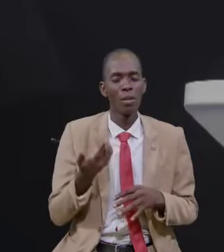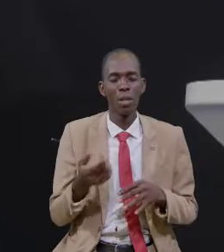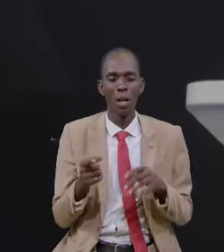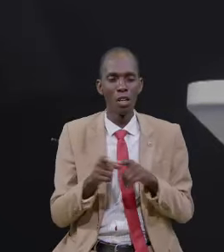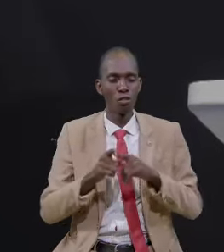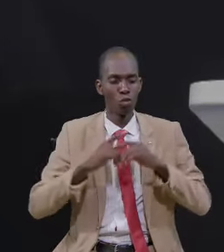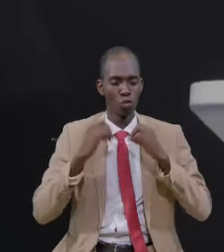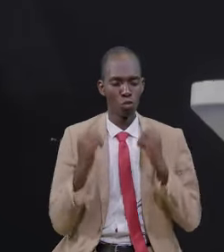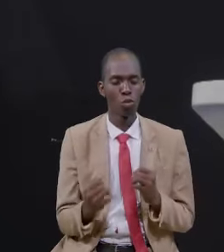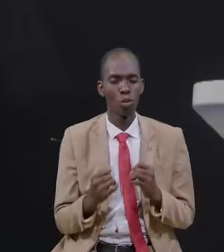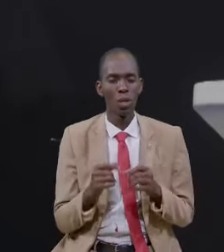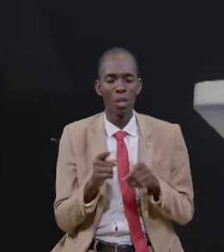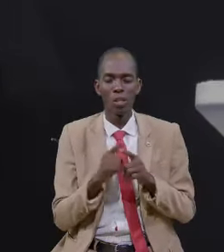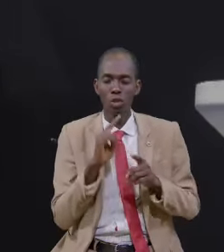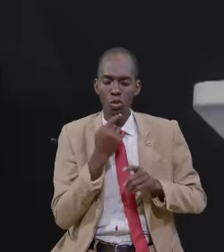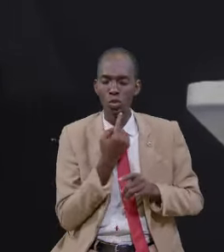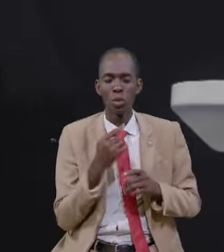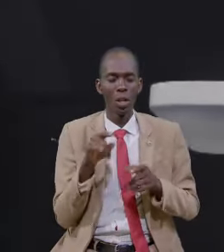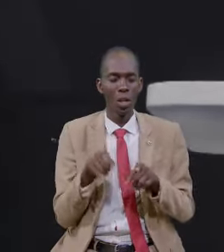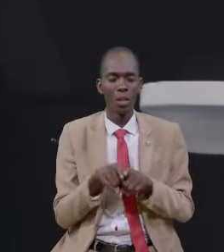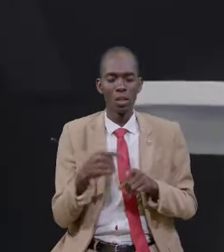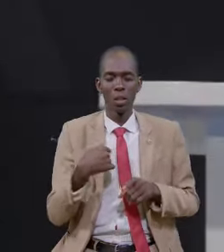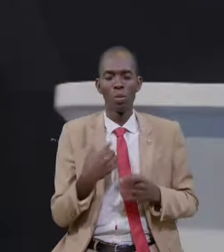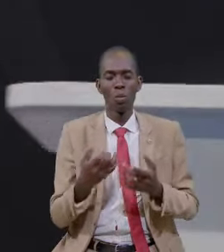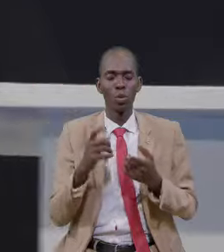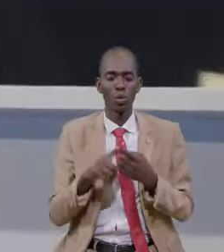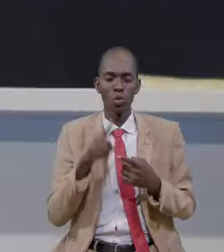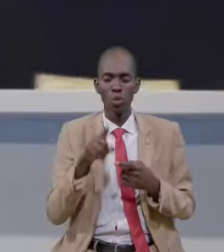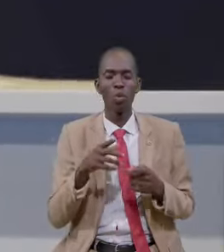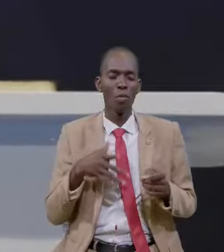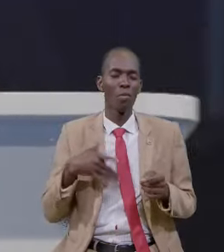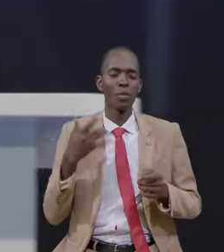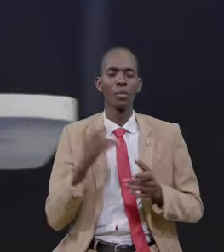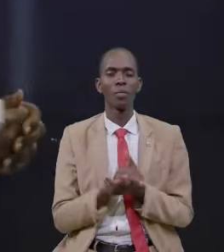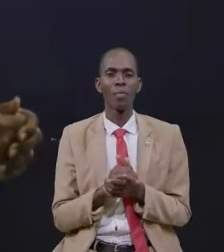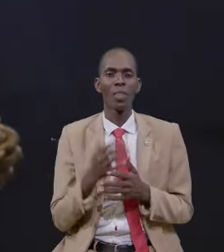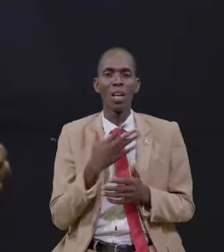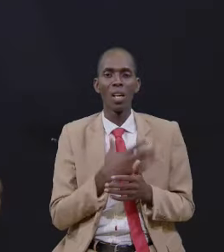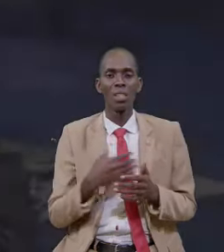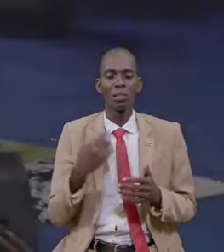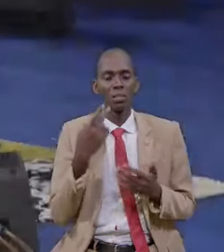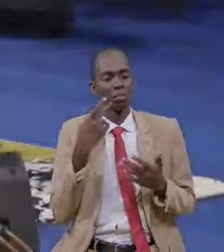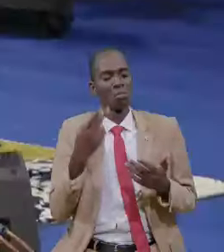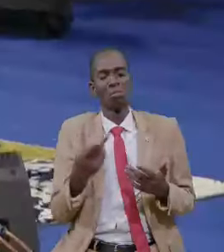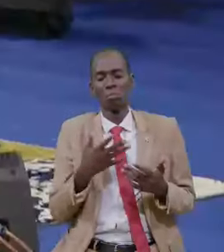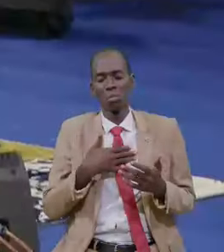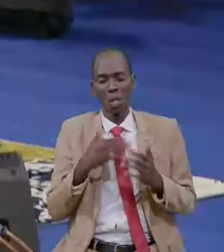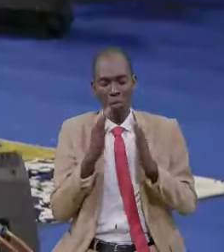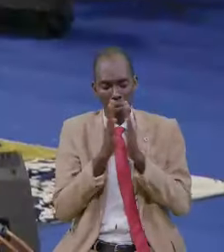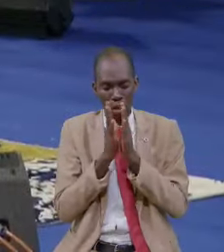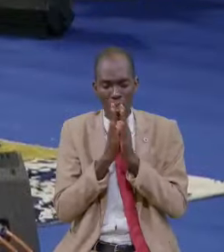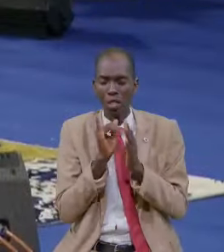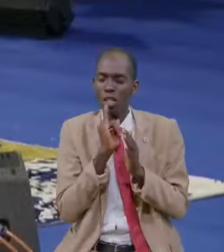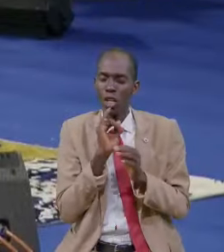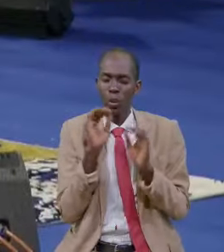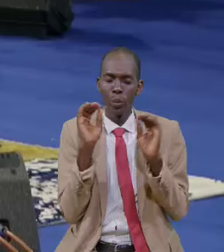as fervent as you wanted to feel. And you say, look at my prayer. My prayer is zero. But who is